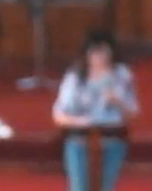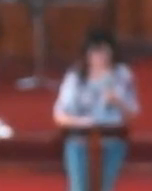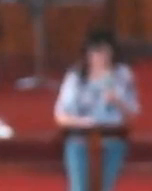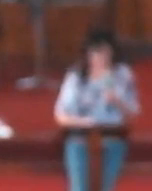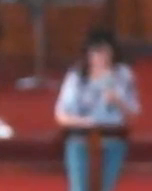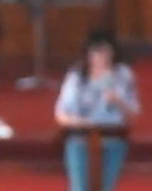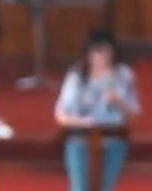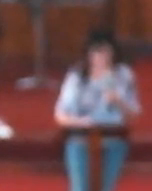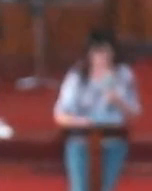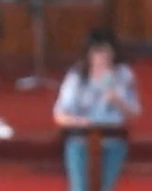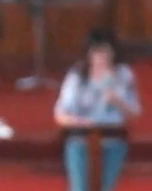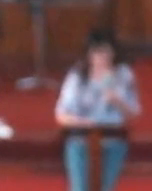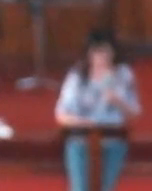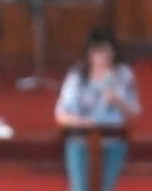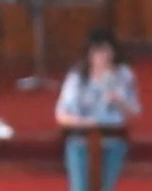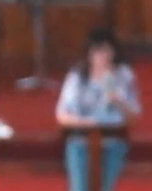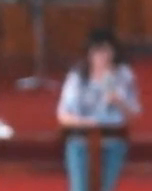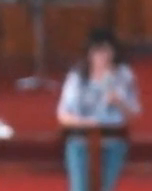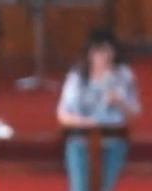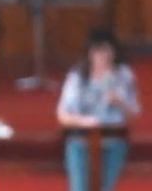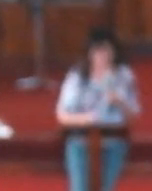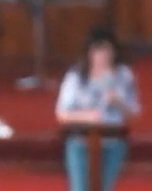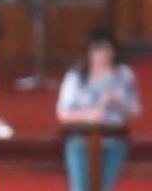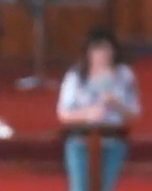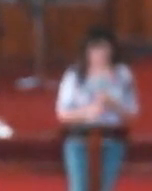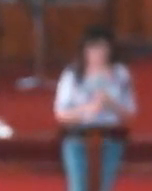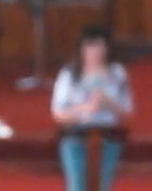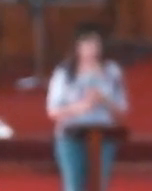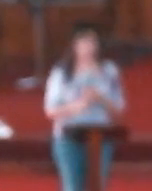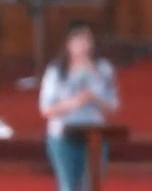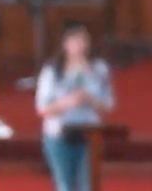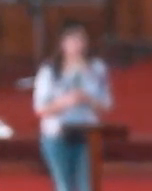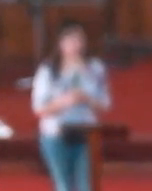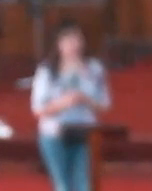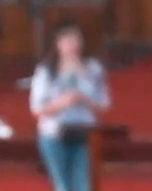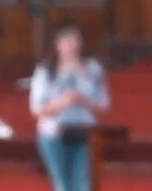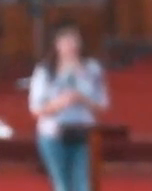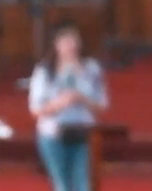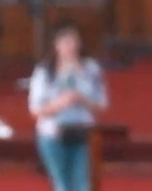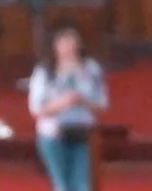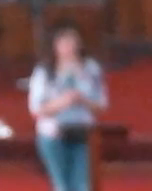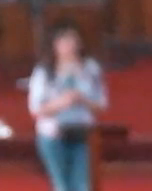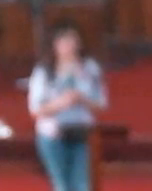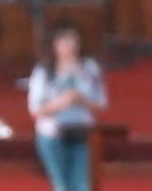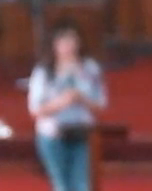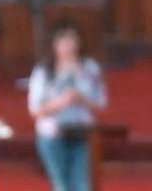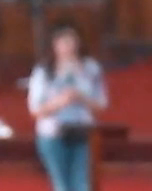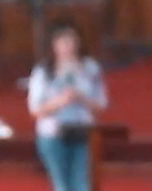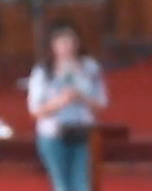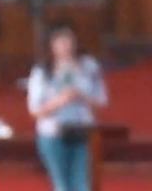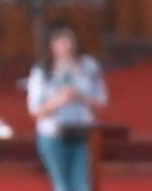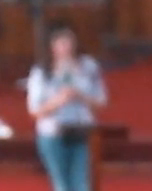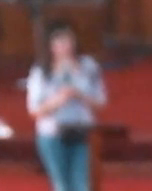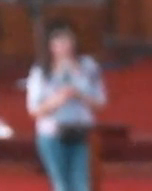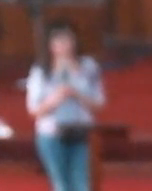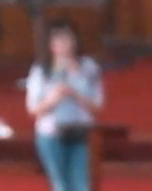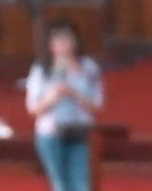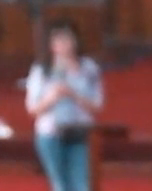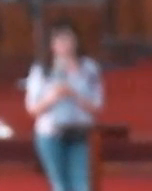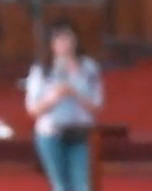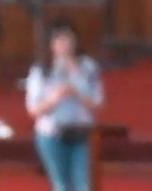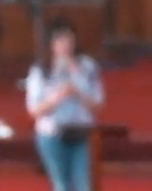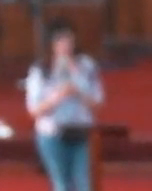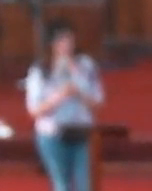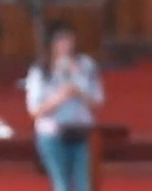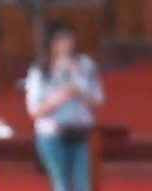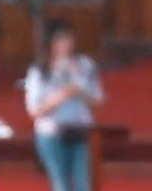un milagro que Dios hizo de multiplicación de harina y de aceite en la casa de una viuda. And this is a